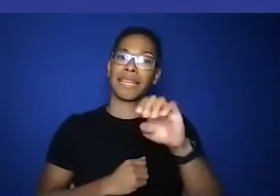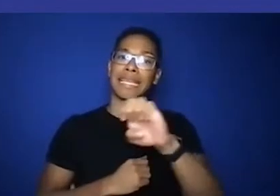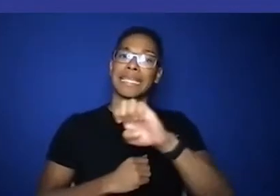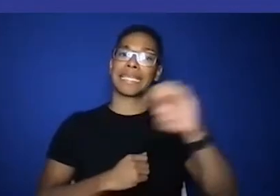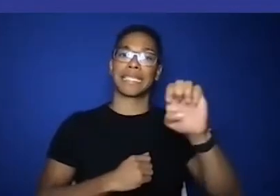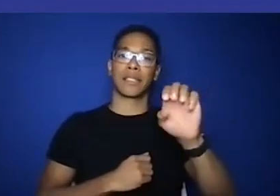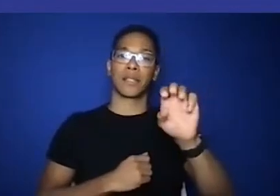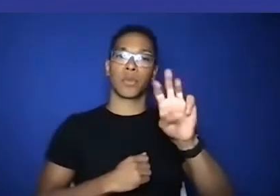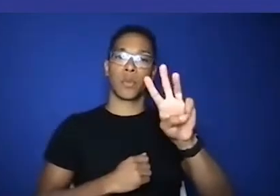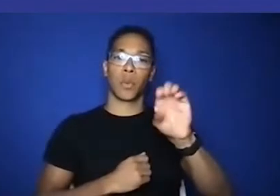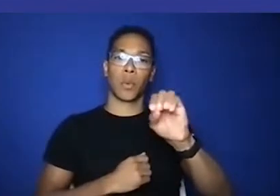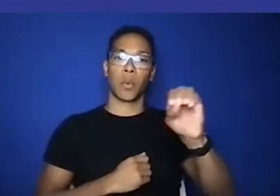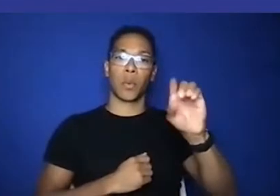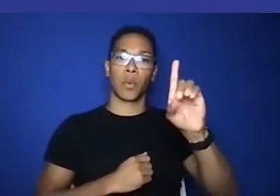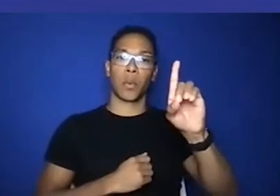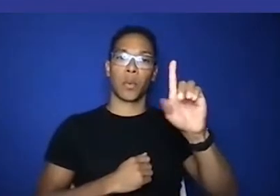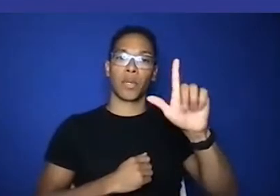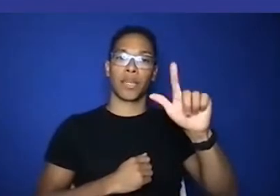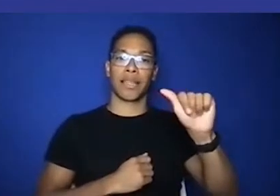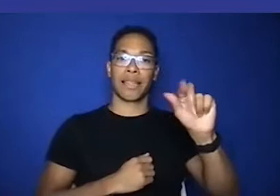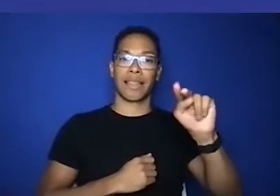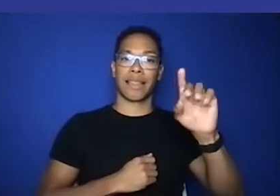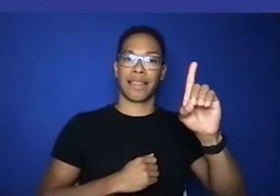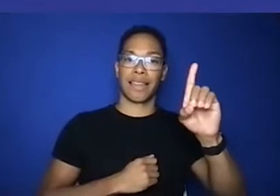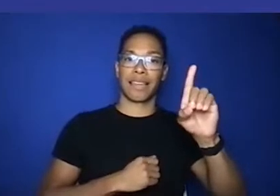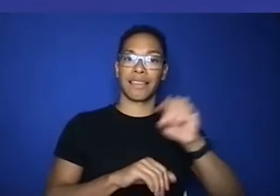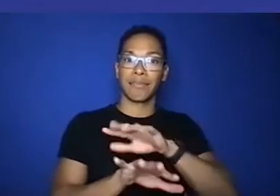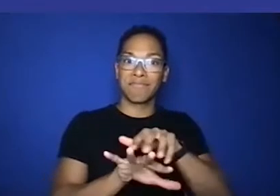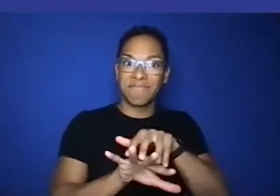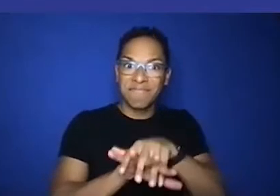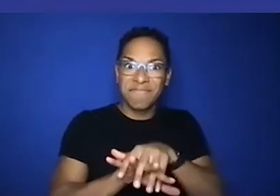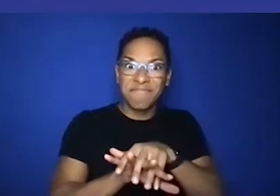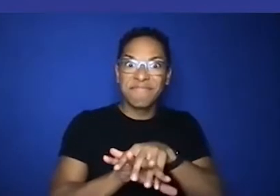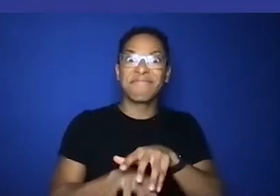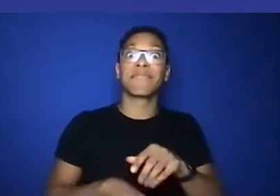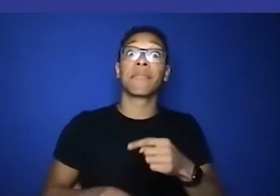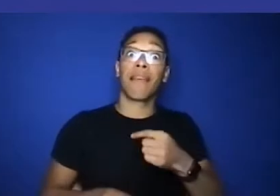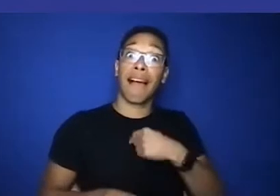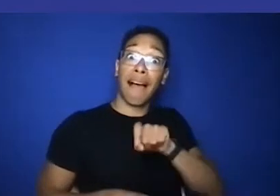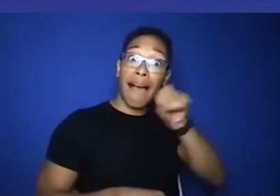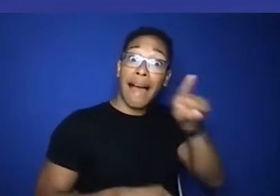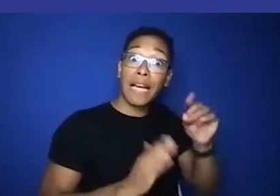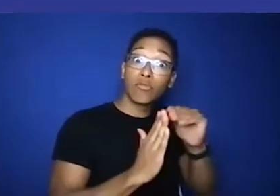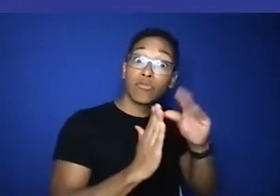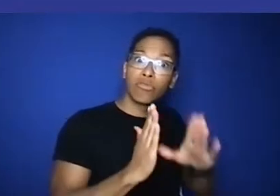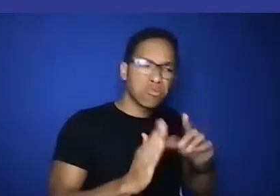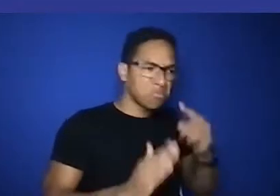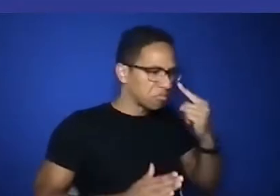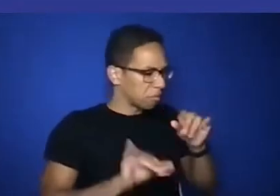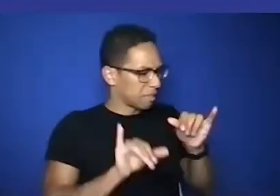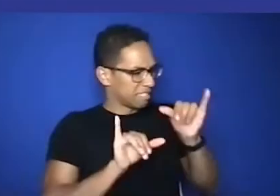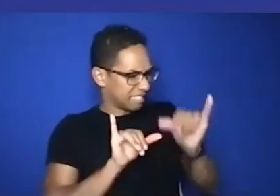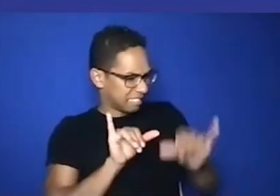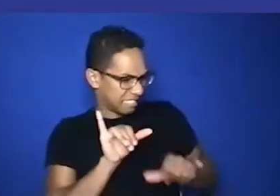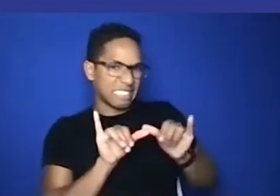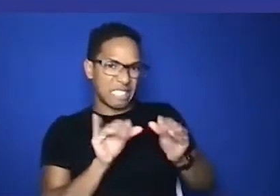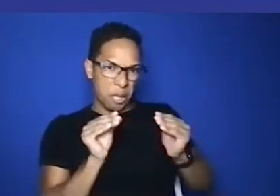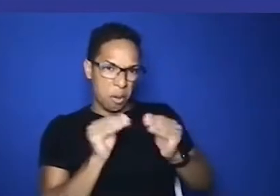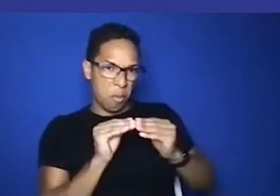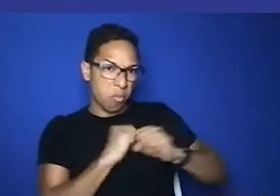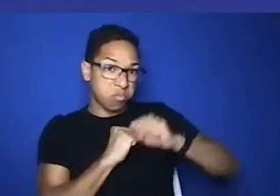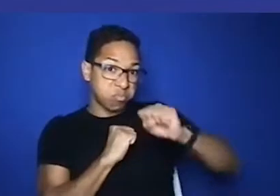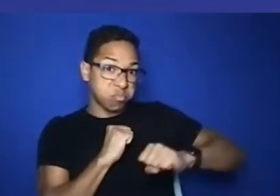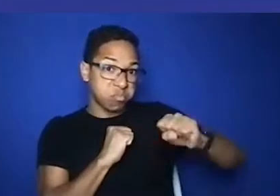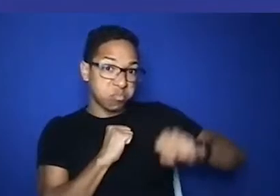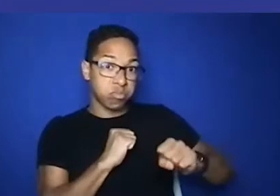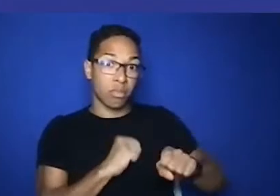Hall of the Eastern Woodland Indians were, and I'd asked my students to stay a little longer than they wanted. They were very uncomfortable